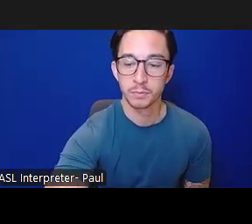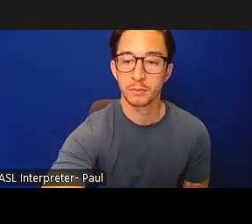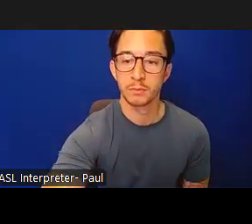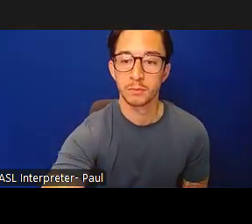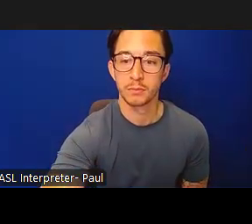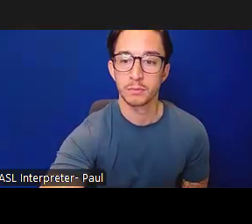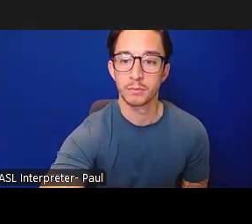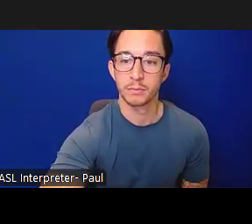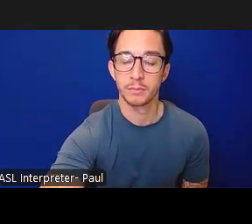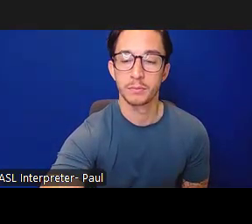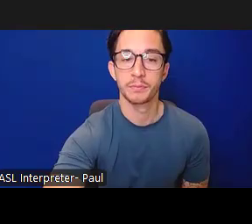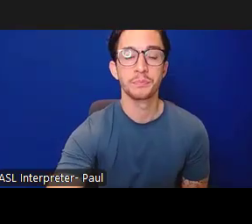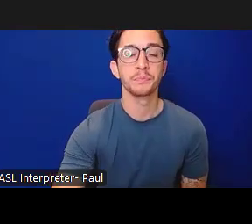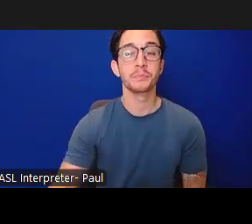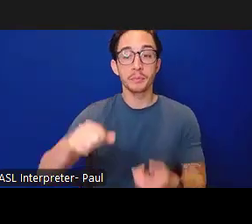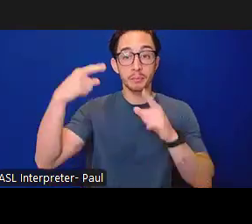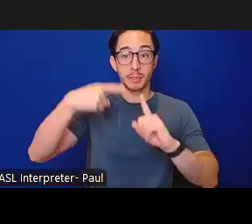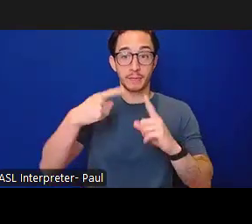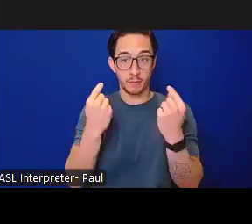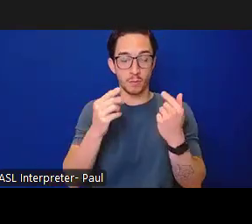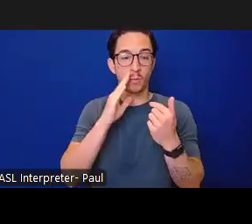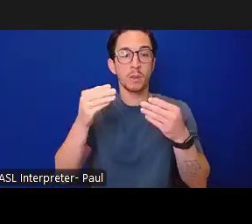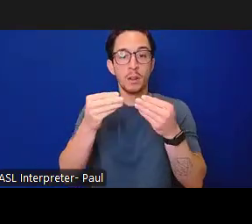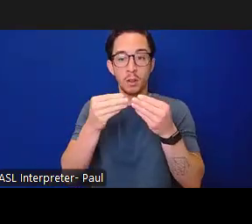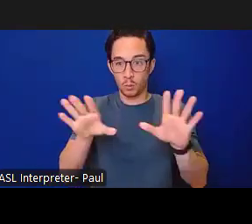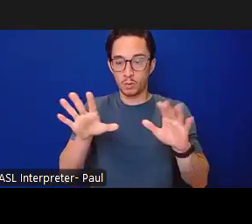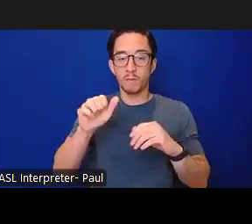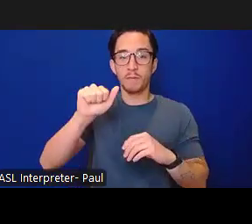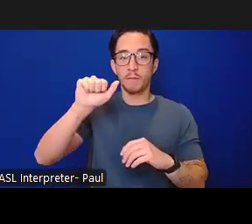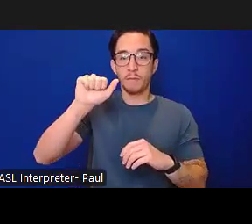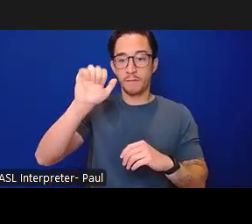Specifically, they will lose 5% of their